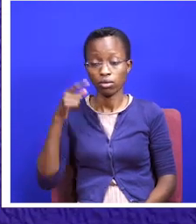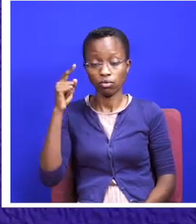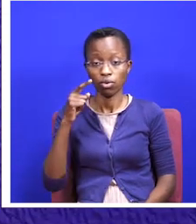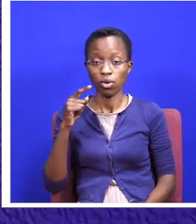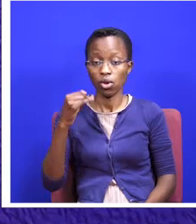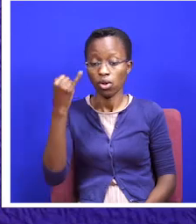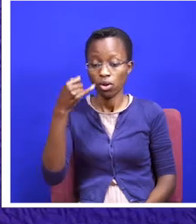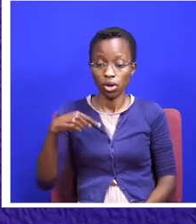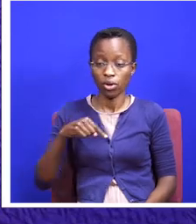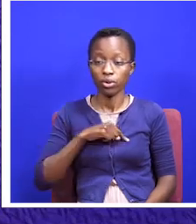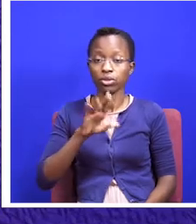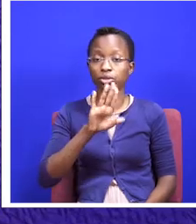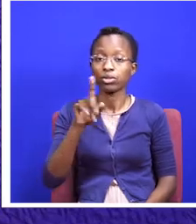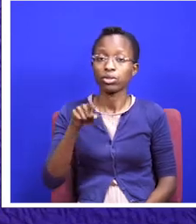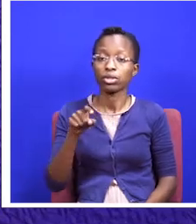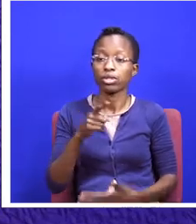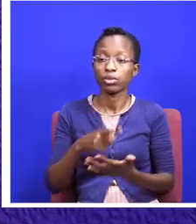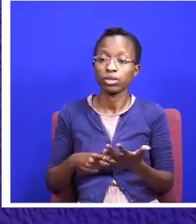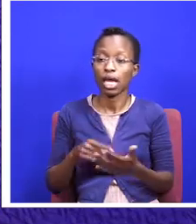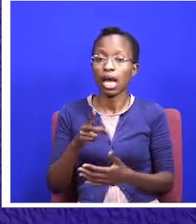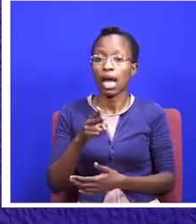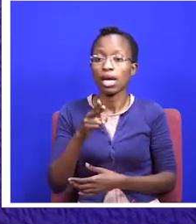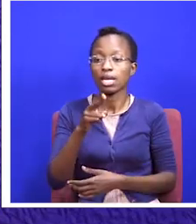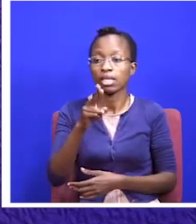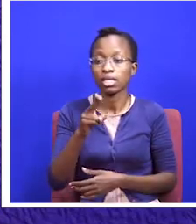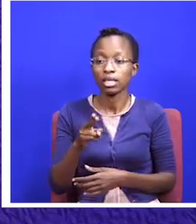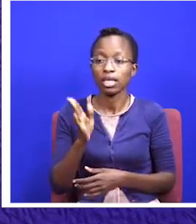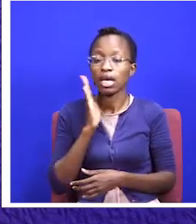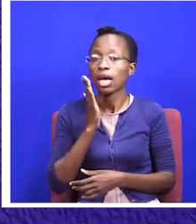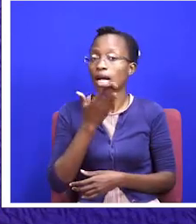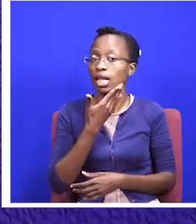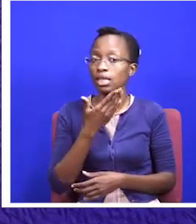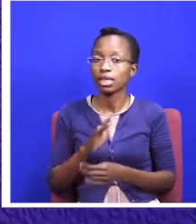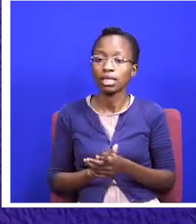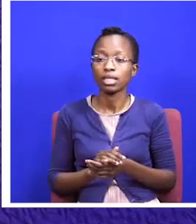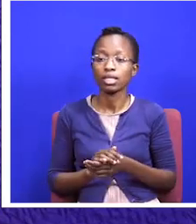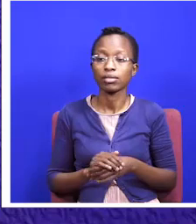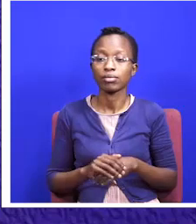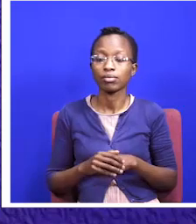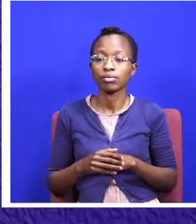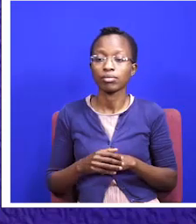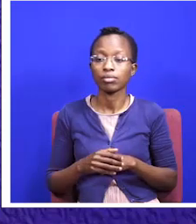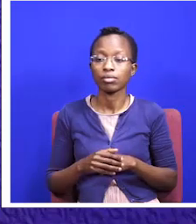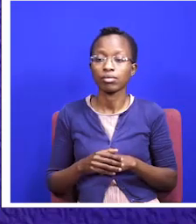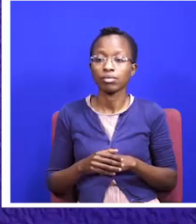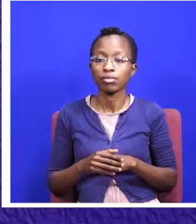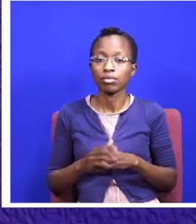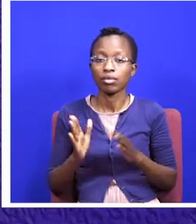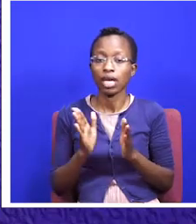Boys and girls, for our craft, you will need a pair of scissors, colored pencils or